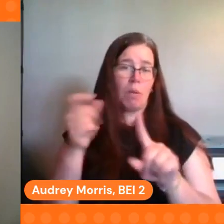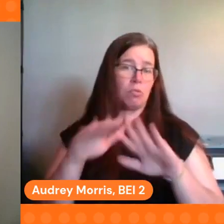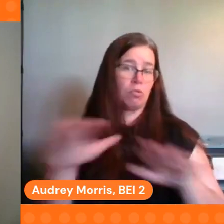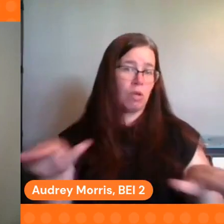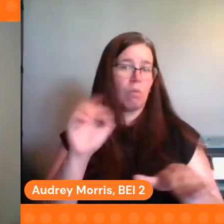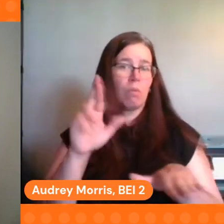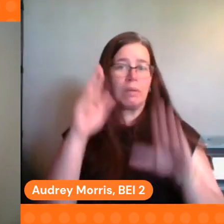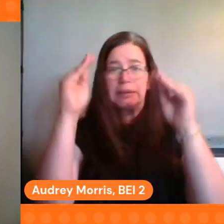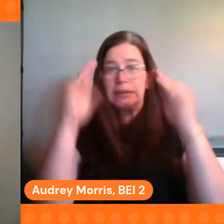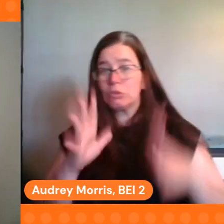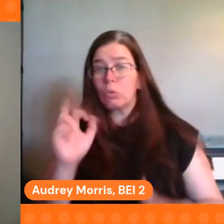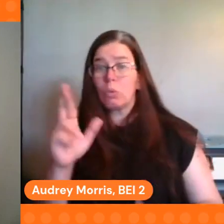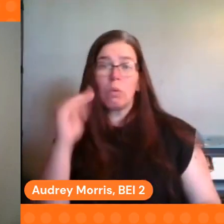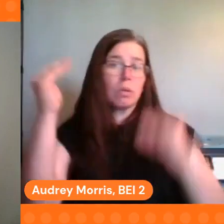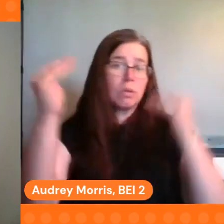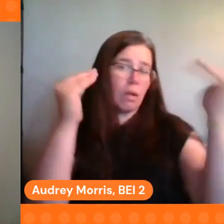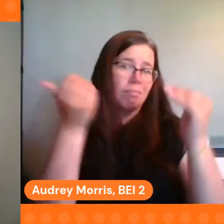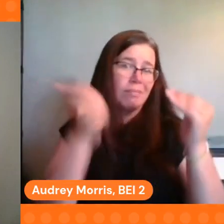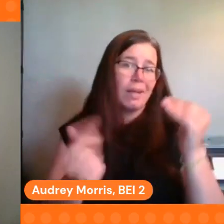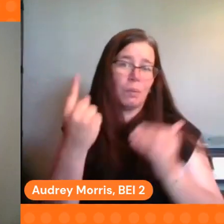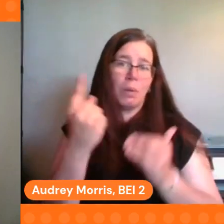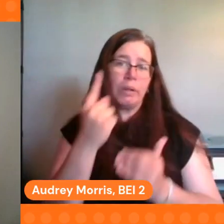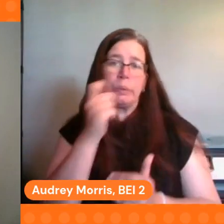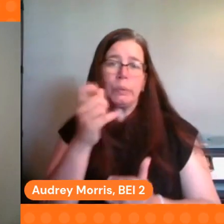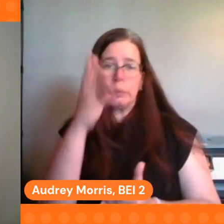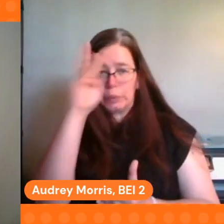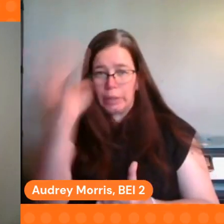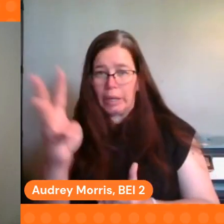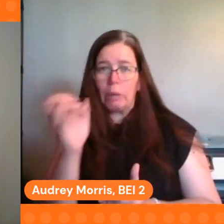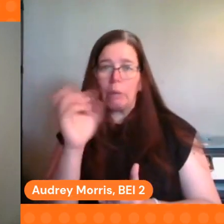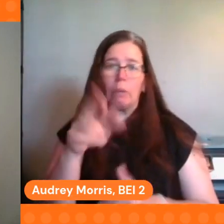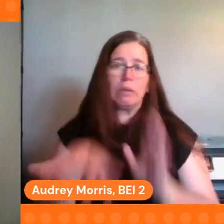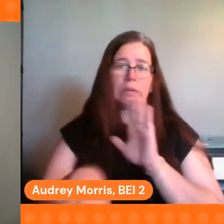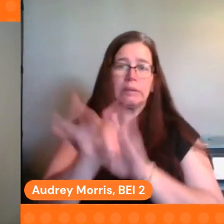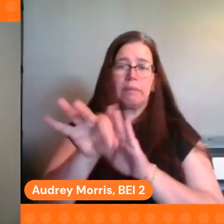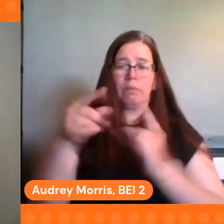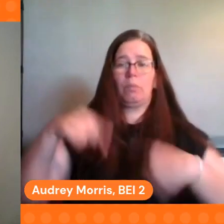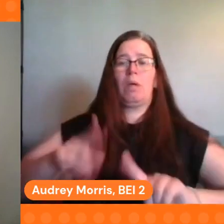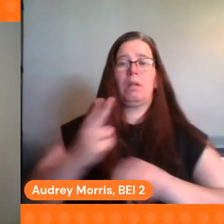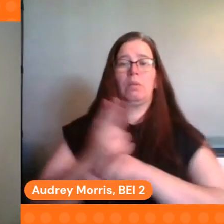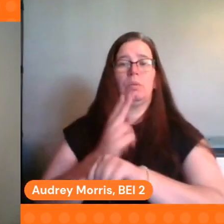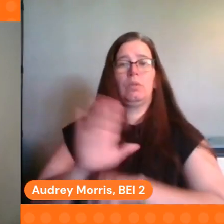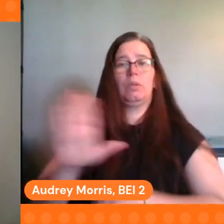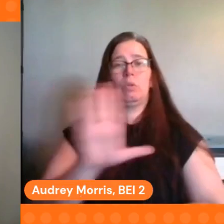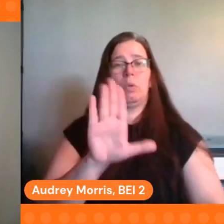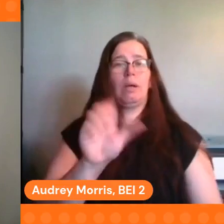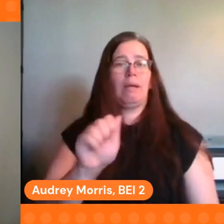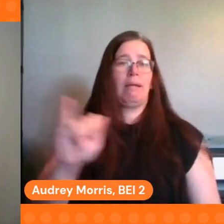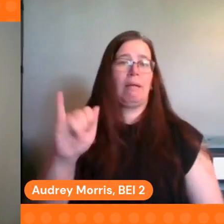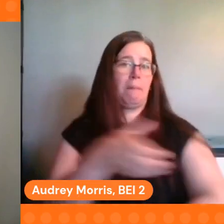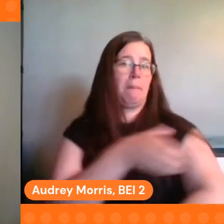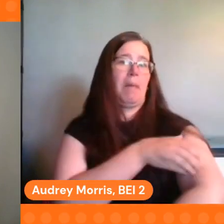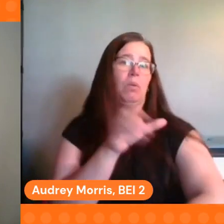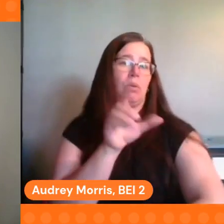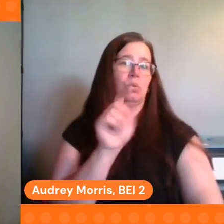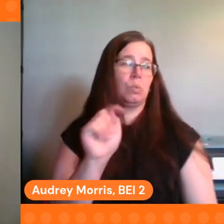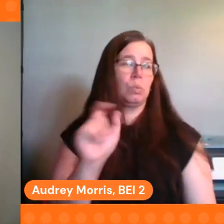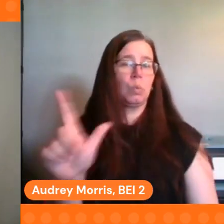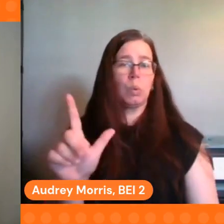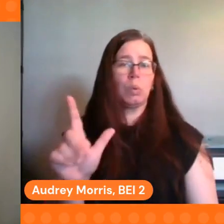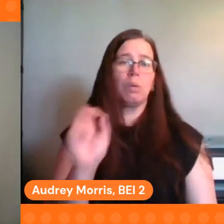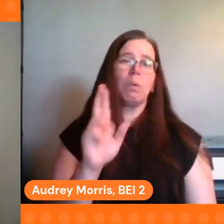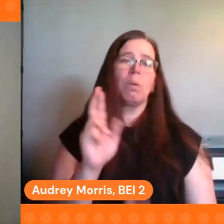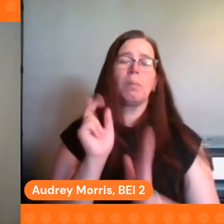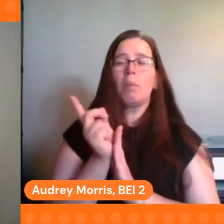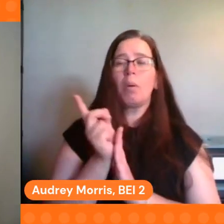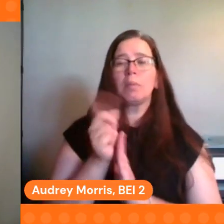or anybody to create or discover while using your AI powered tools, or moments that you were